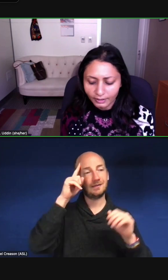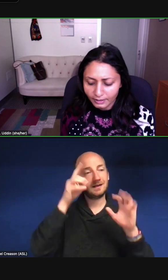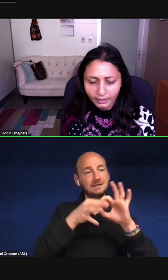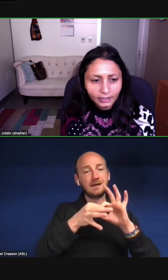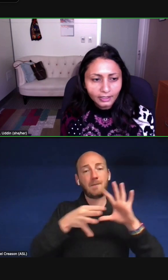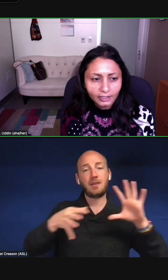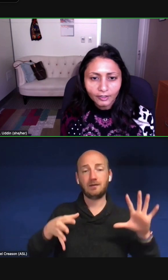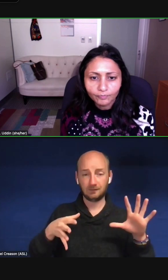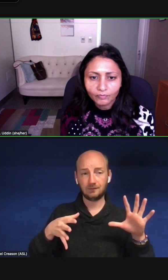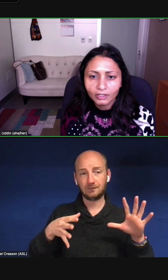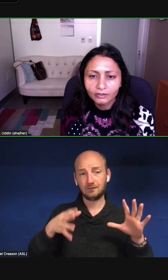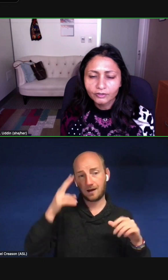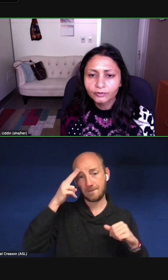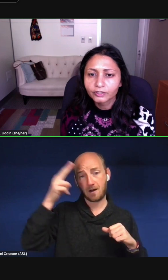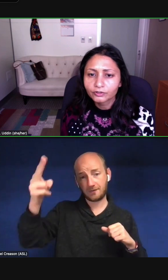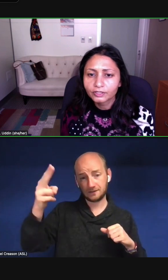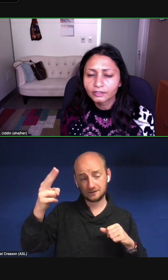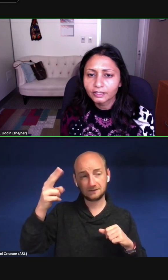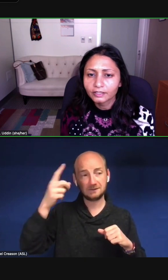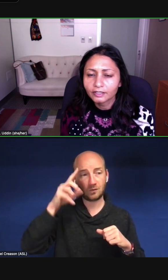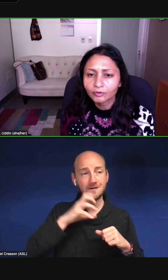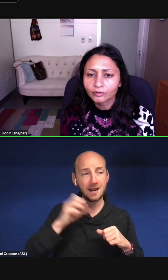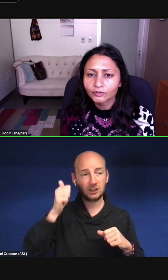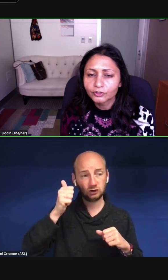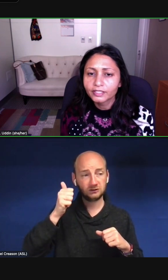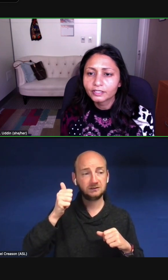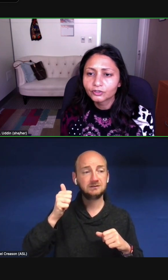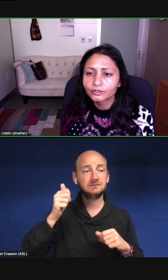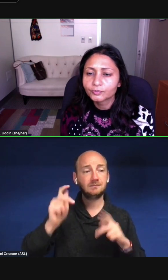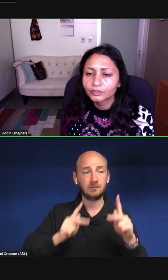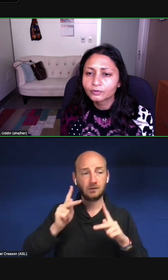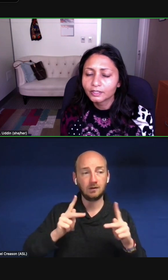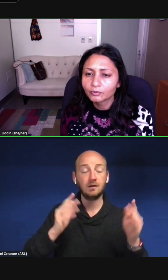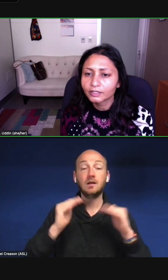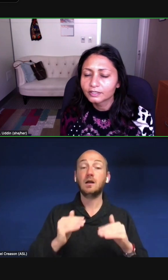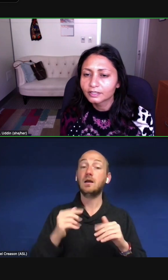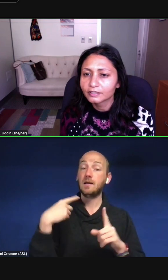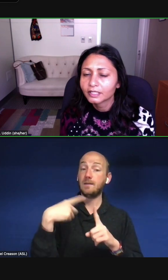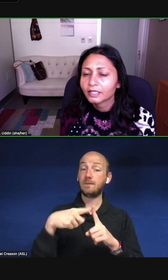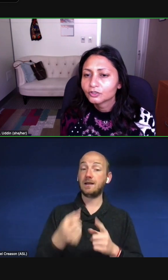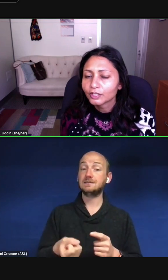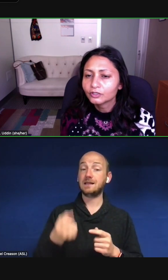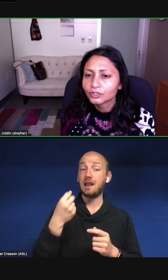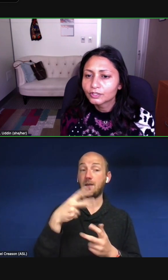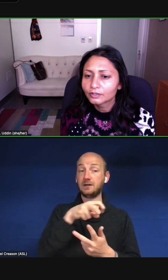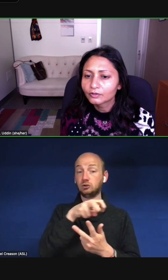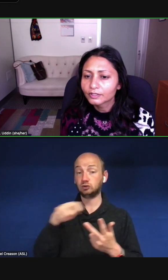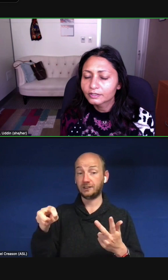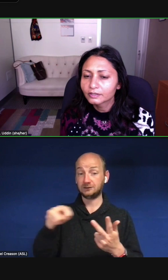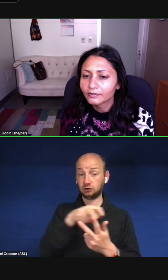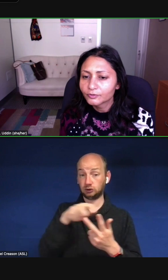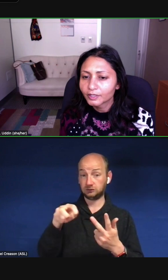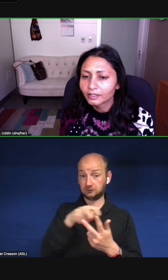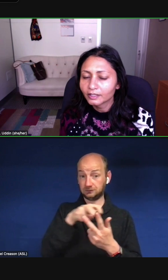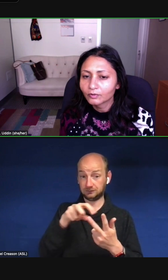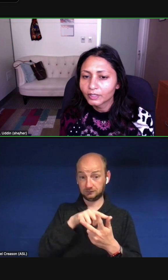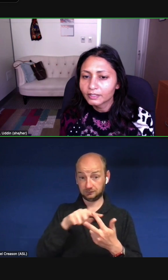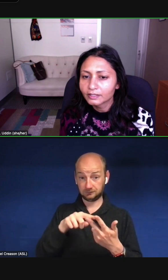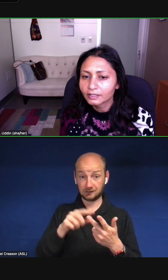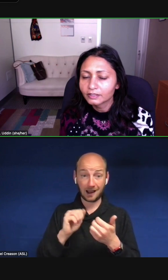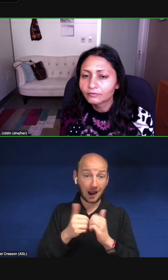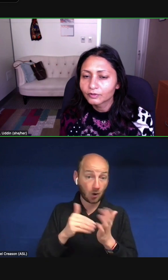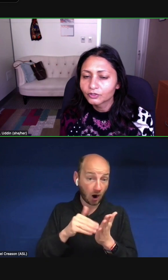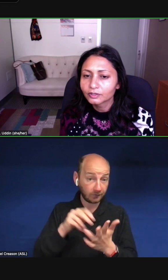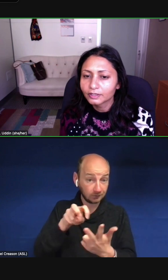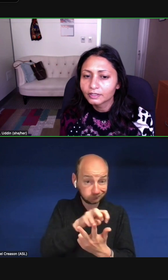and colleagues. And also, interestingly, the number of transitions between brain states changes across the lifespan in